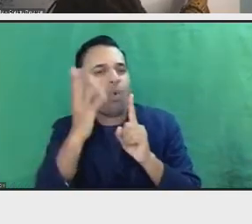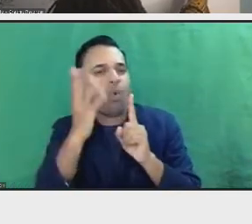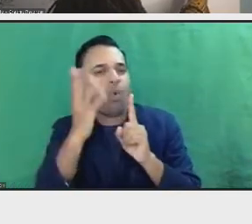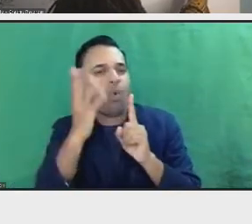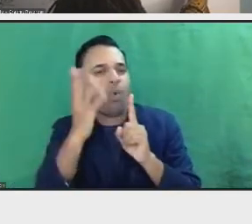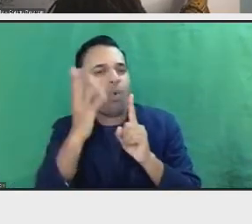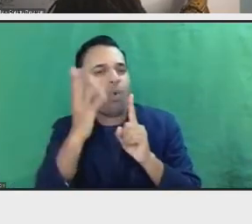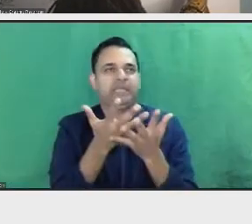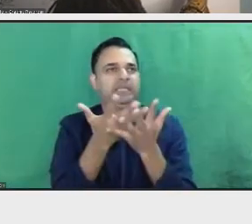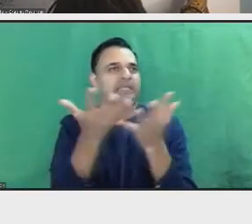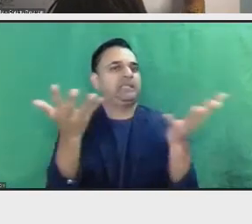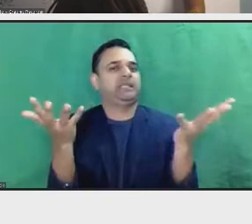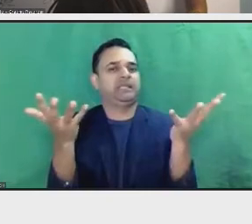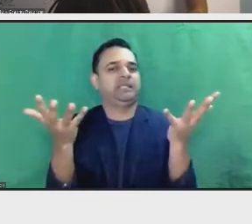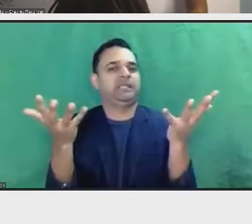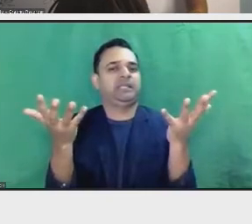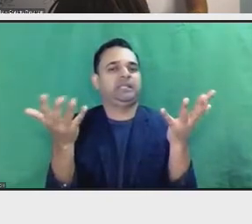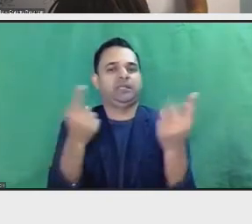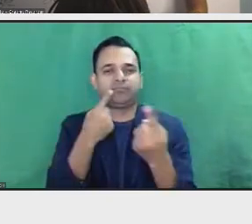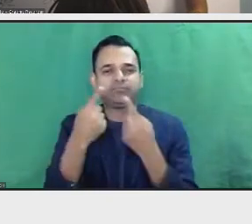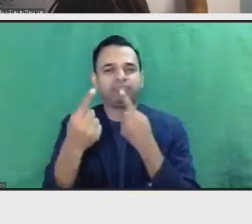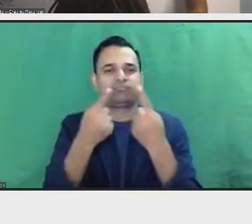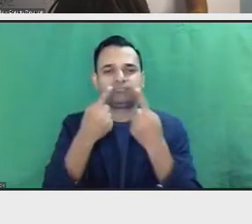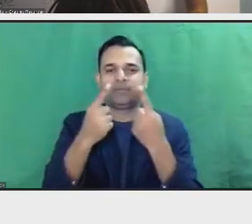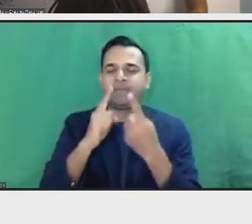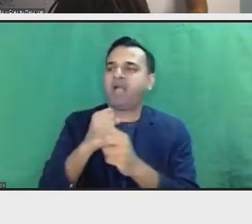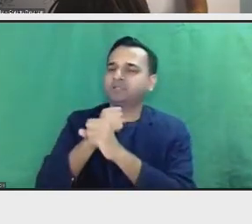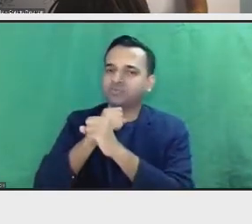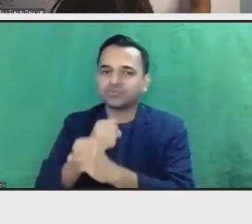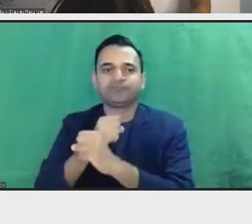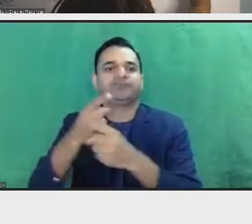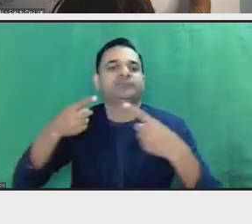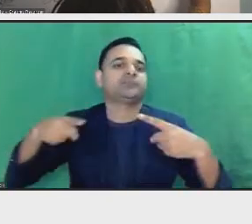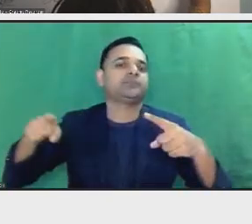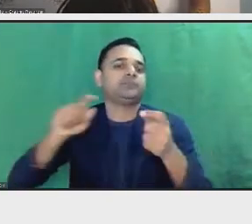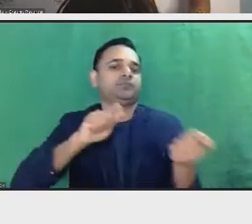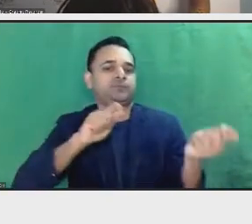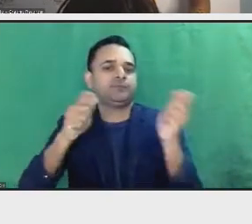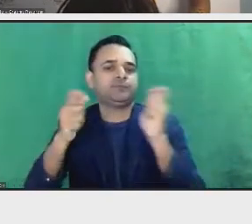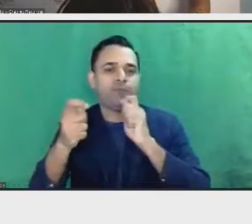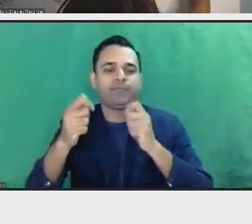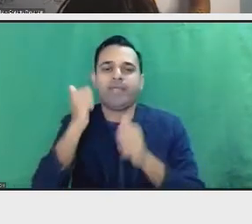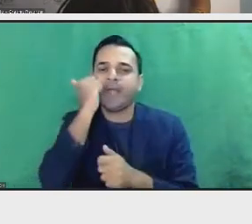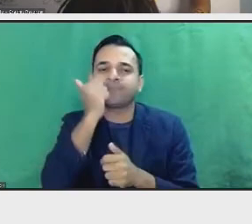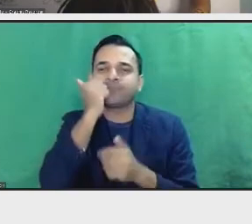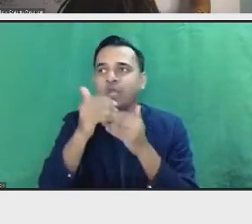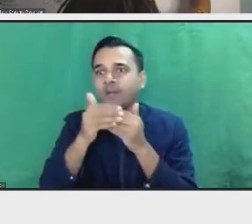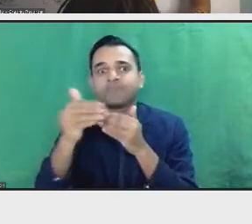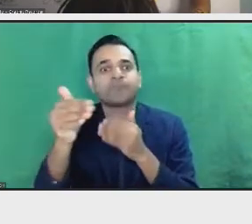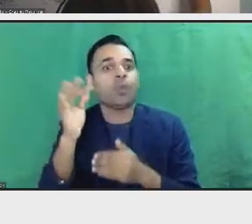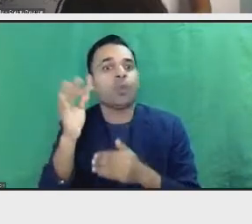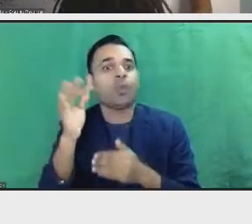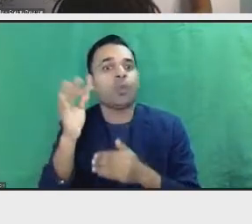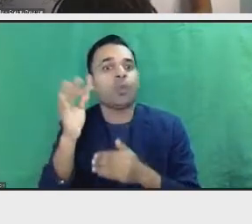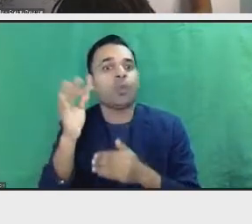presence every day and always by women and men of all ages and realities. So Basil, I'd really love to hear from you, you being